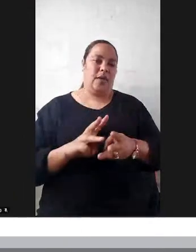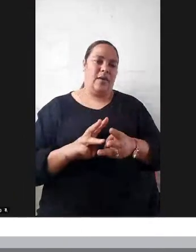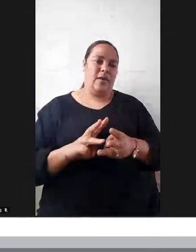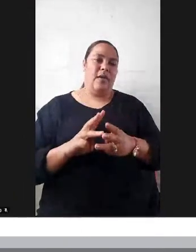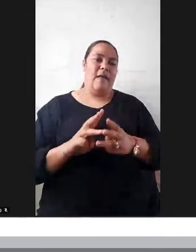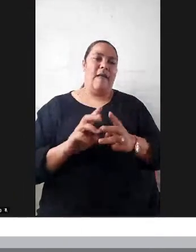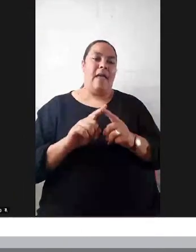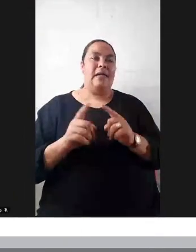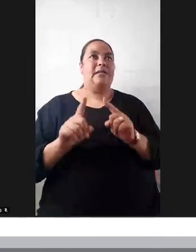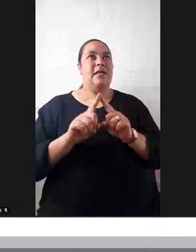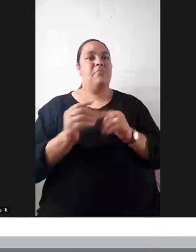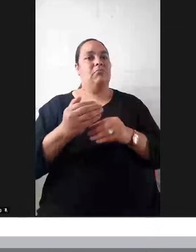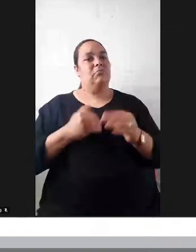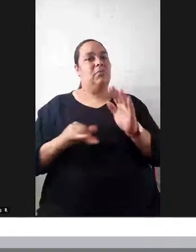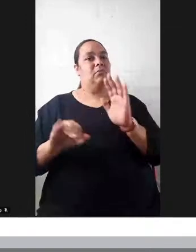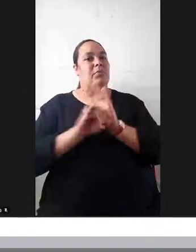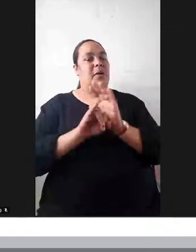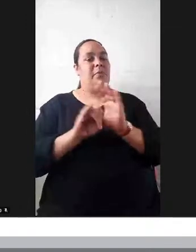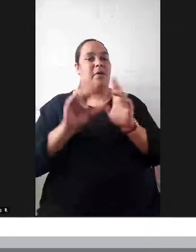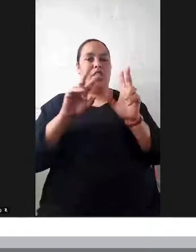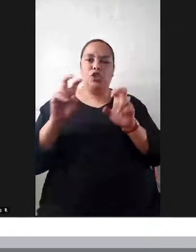pre-identifying issues and helping us